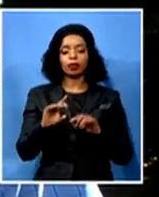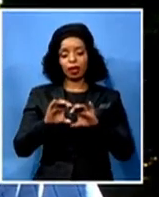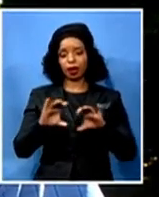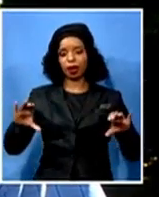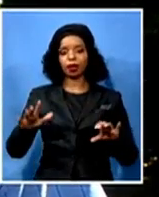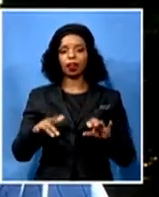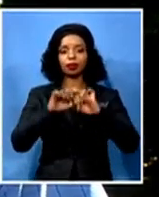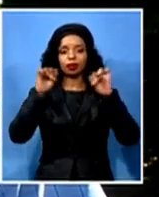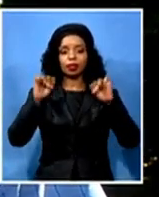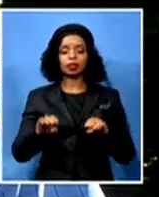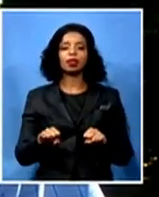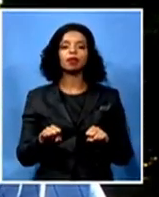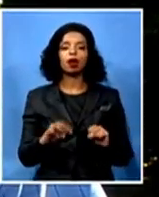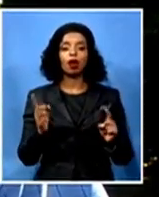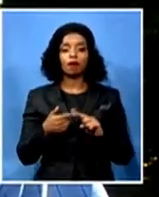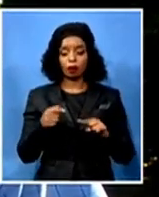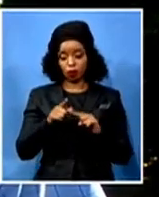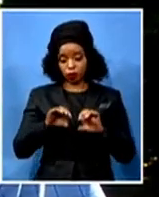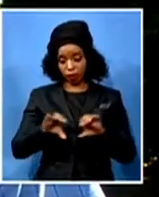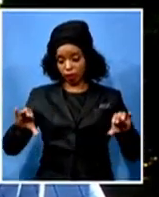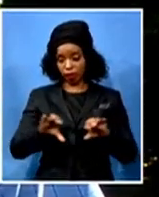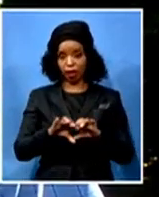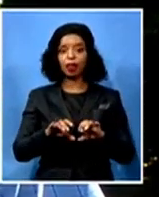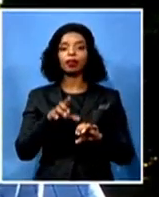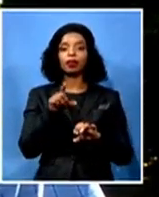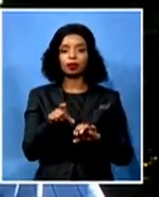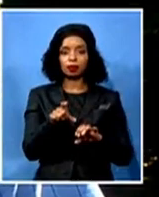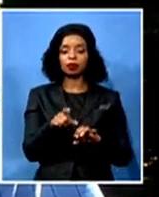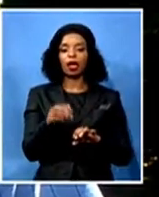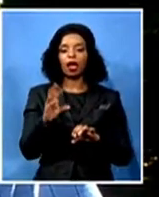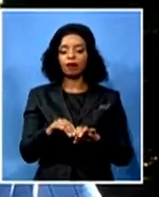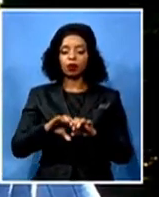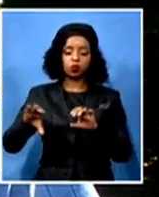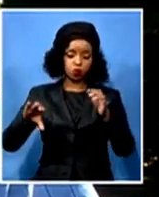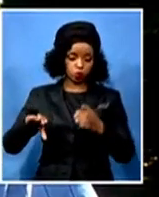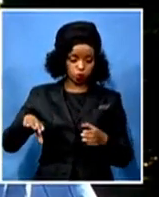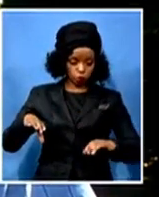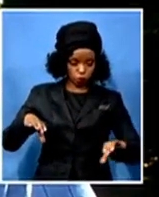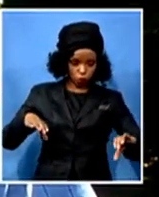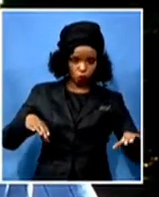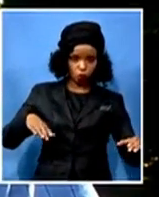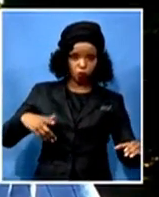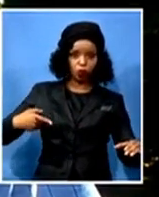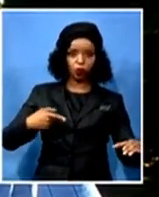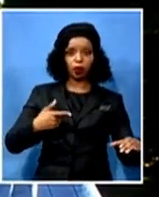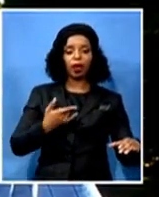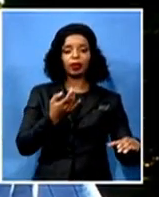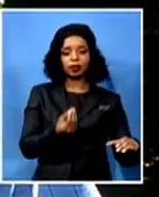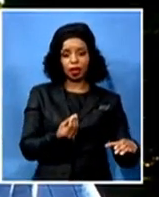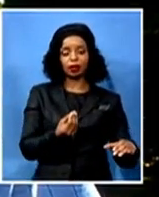systems downstream, the farmers that do have allocation can